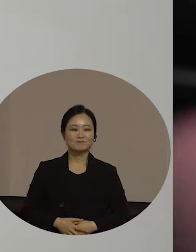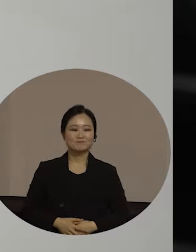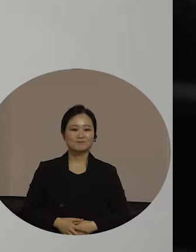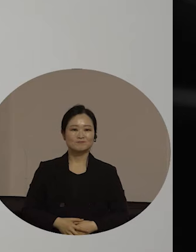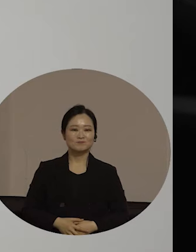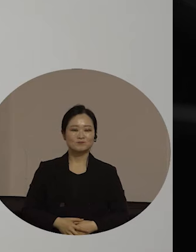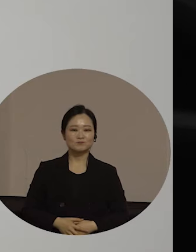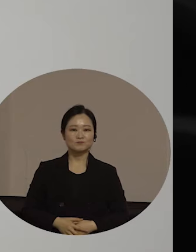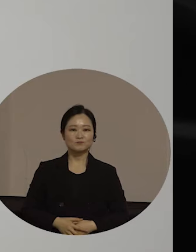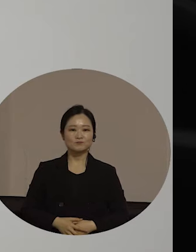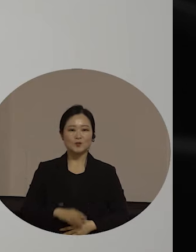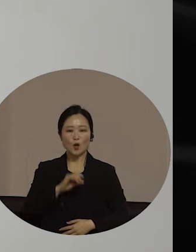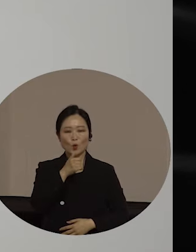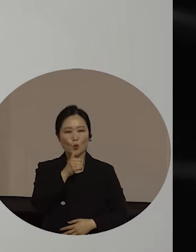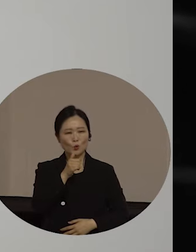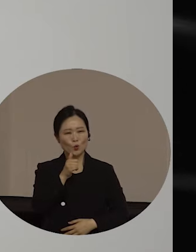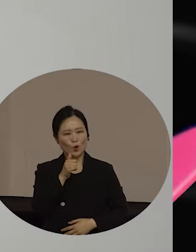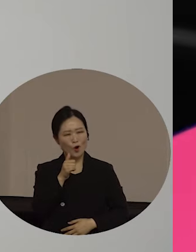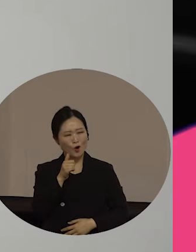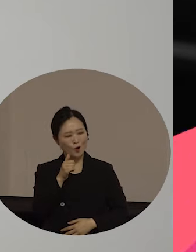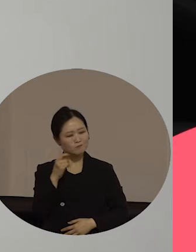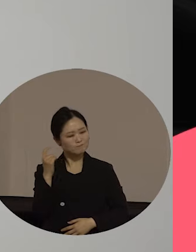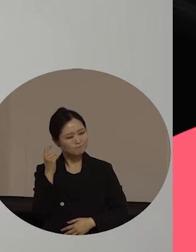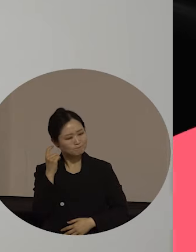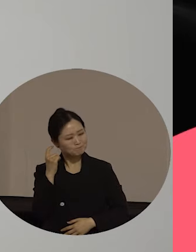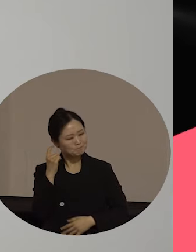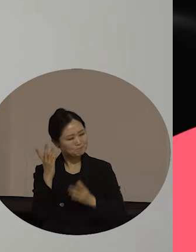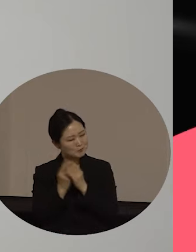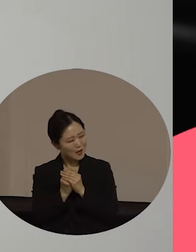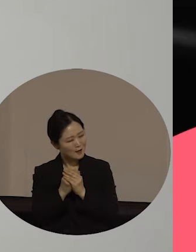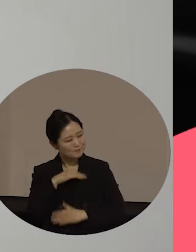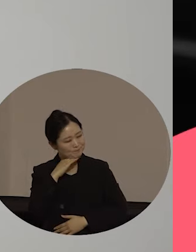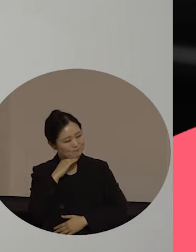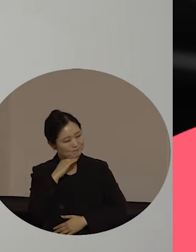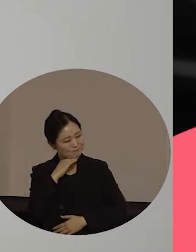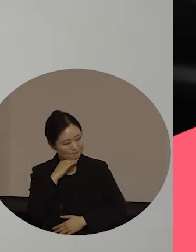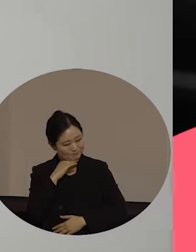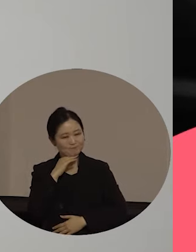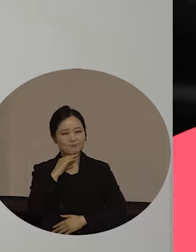don't understand the question. But in Finland,